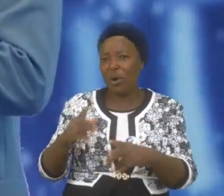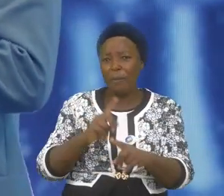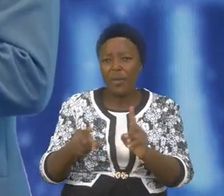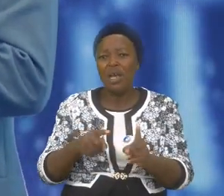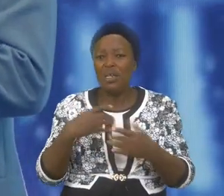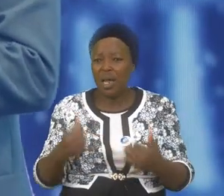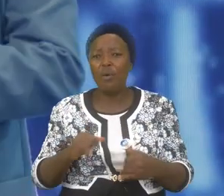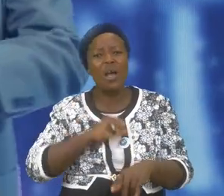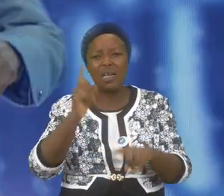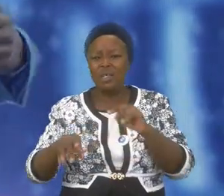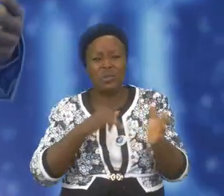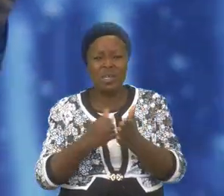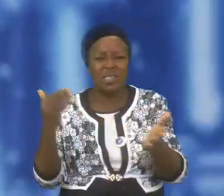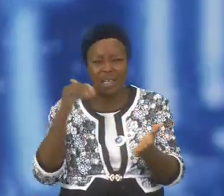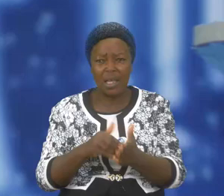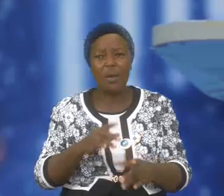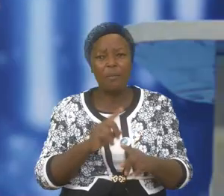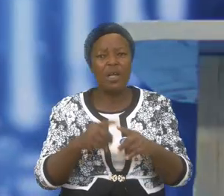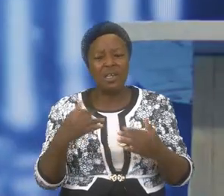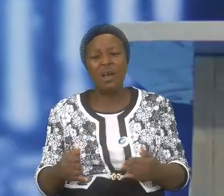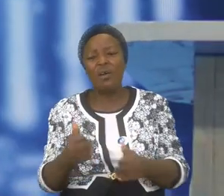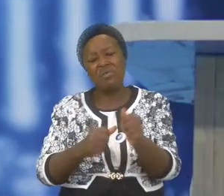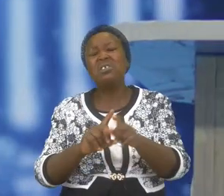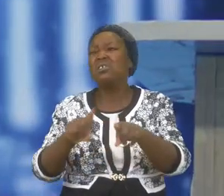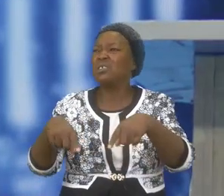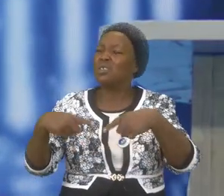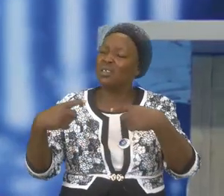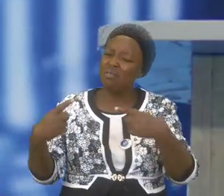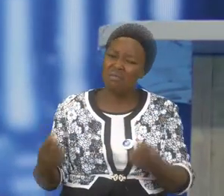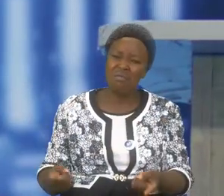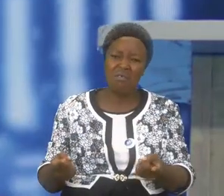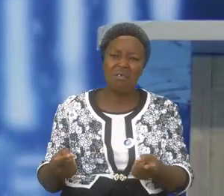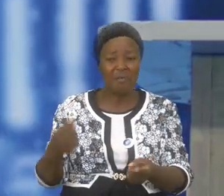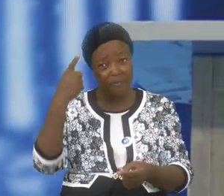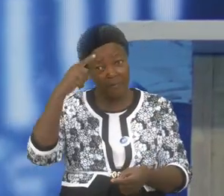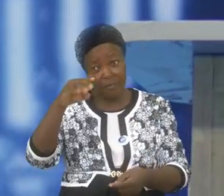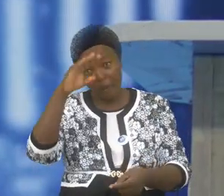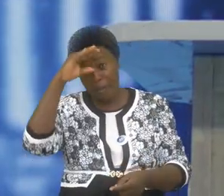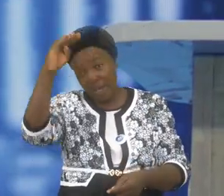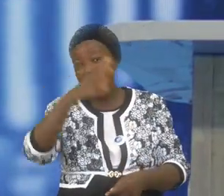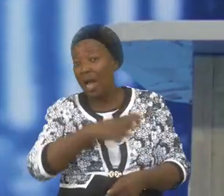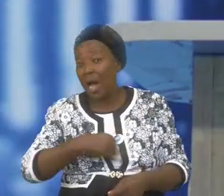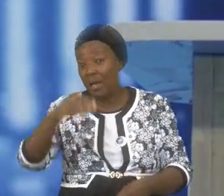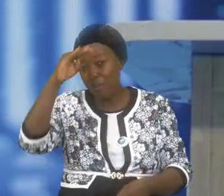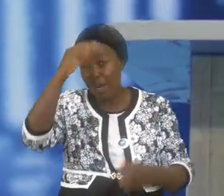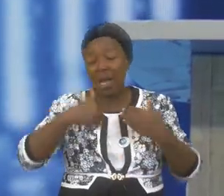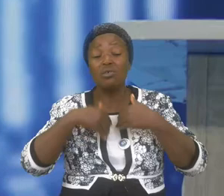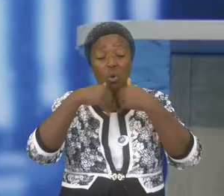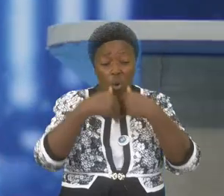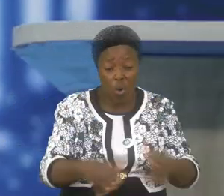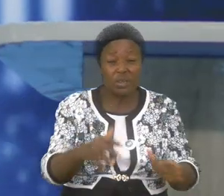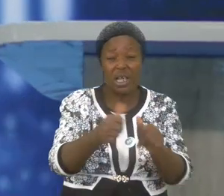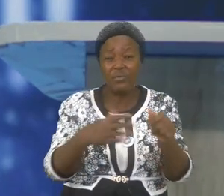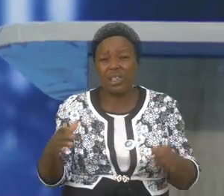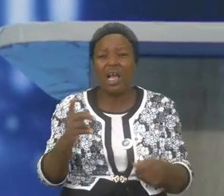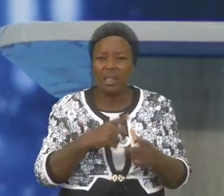gone from man, and man has lost everything. And he's saying, oh, good old days, if I